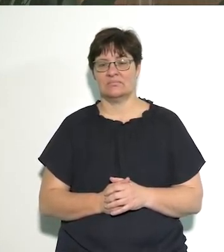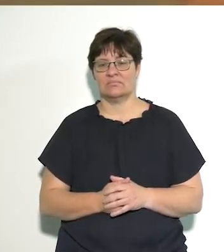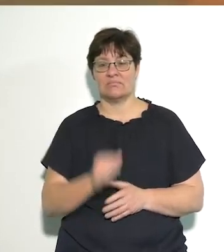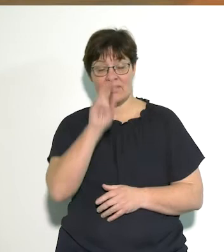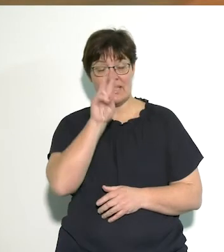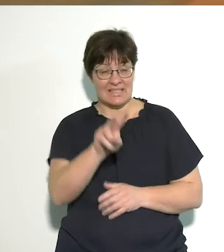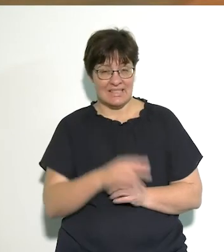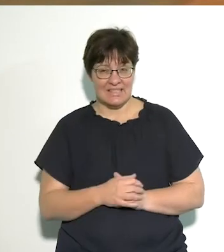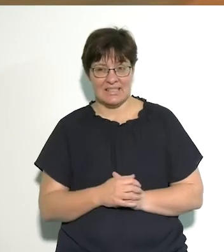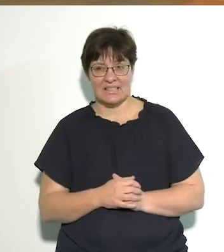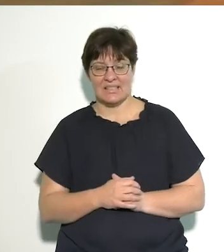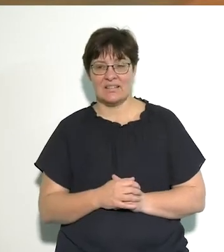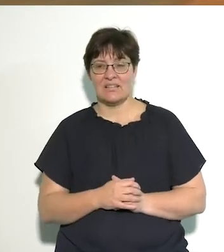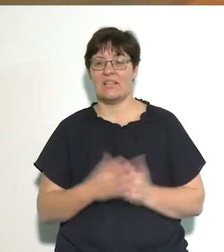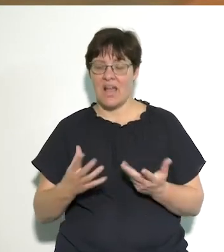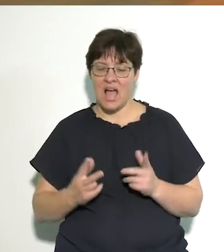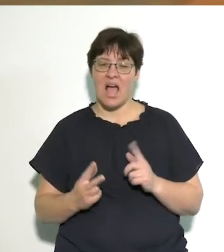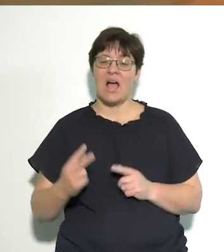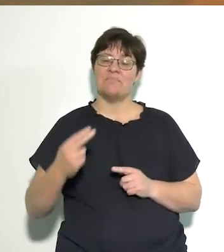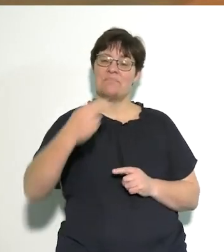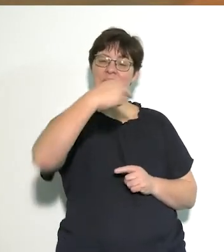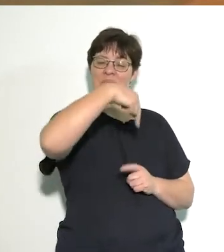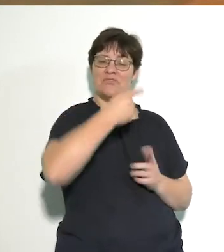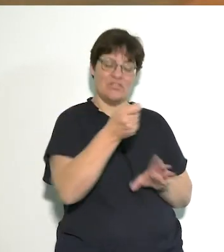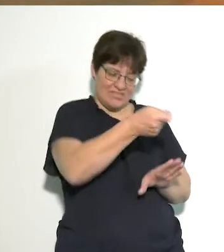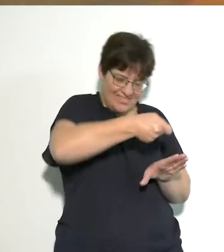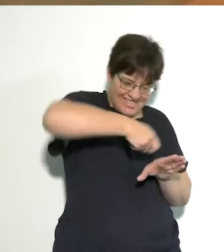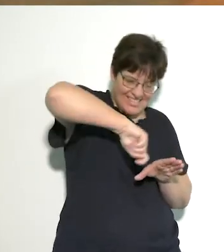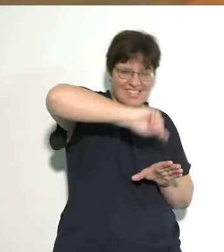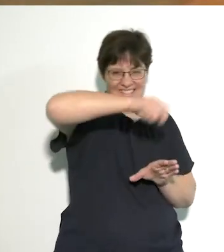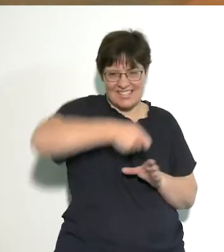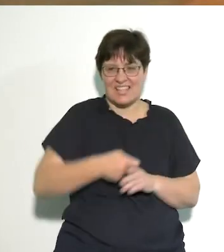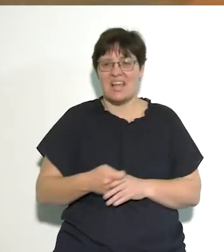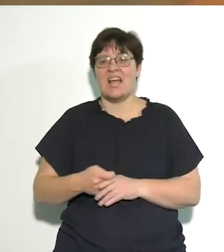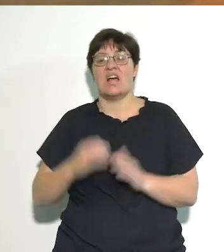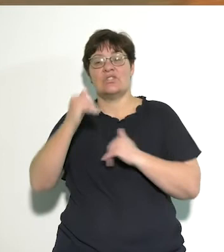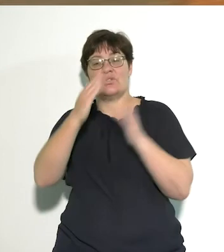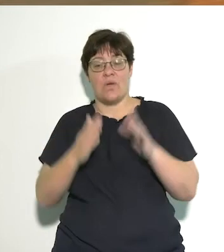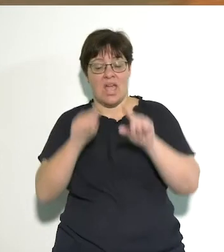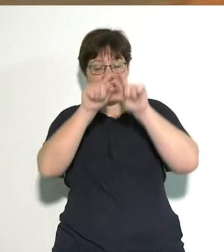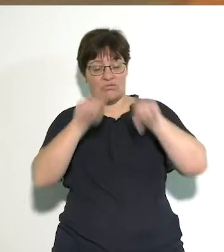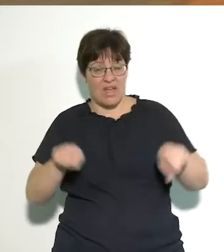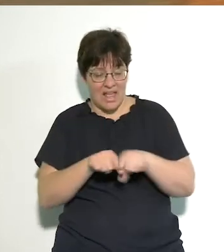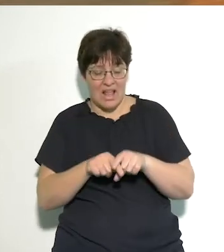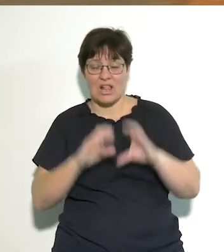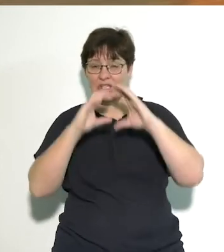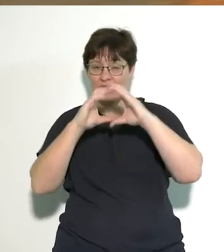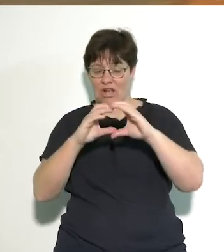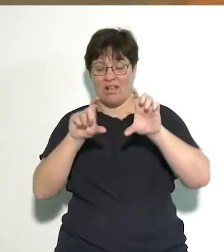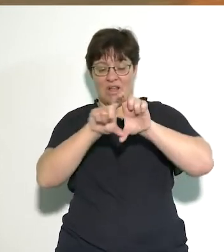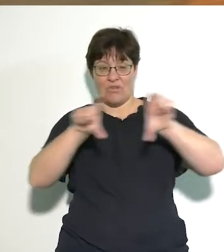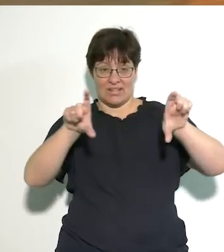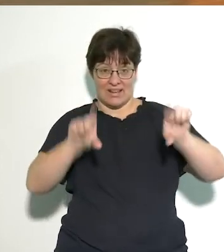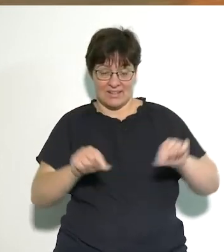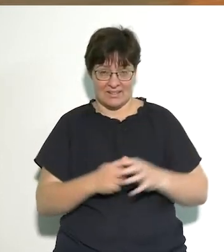As you can see, my shapes have been cut out already. I have a square, triangle, circle, and rectangle.